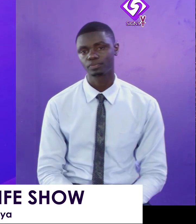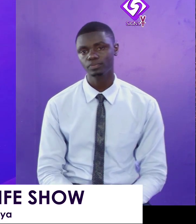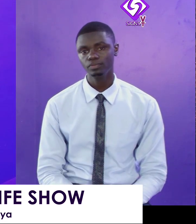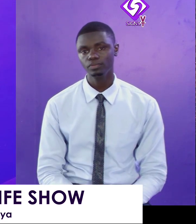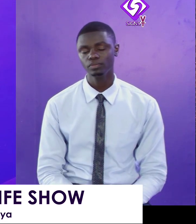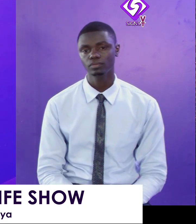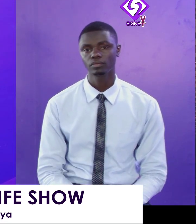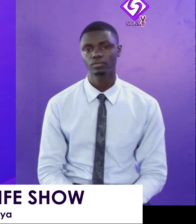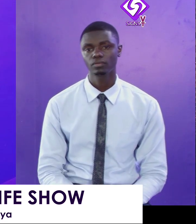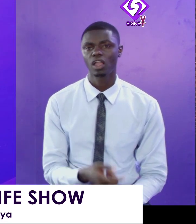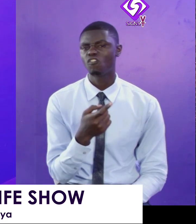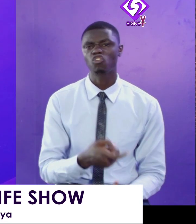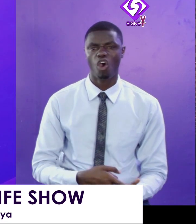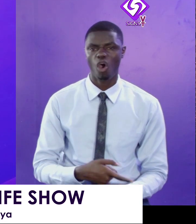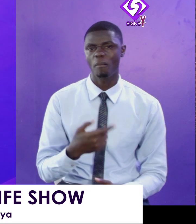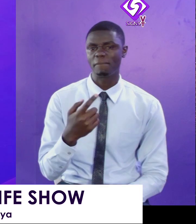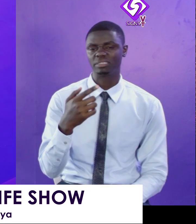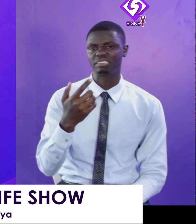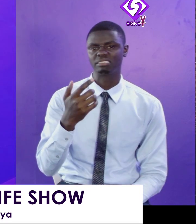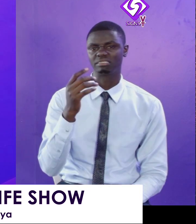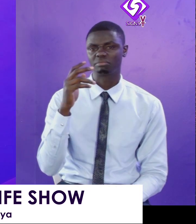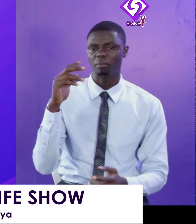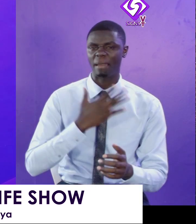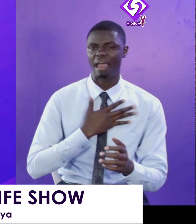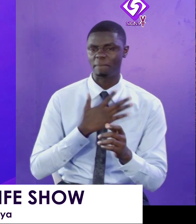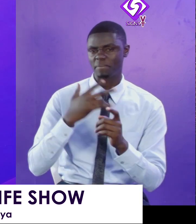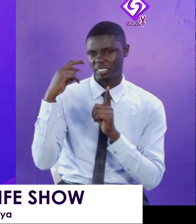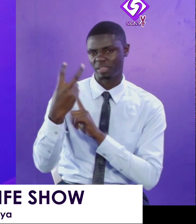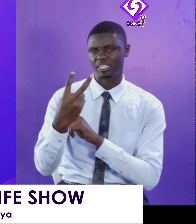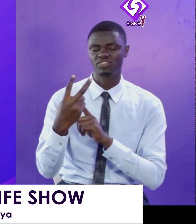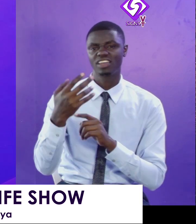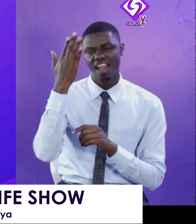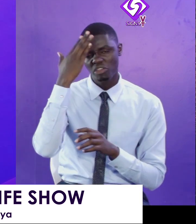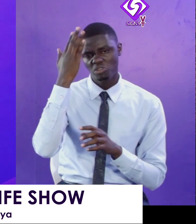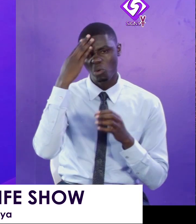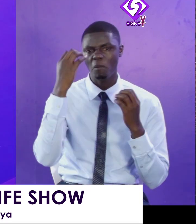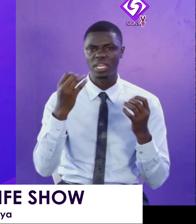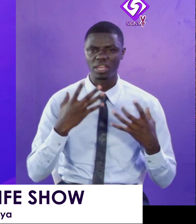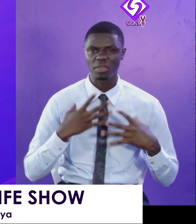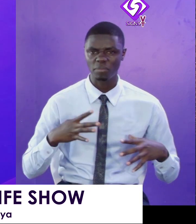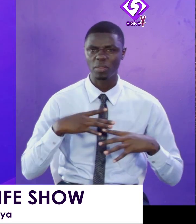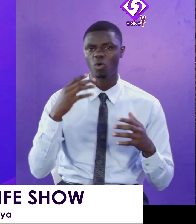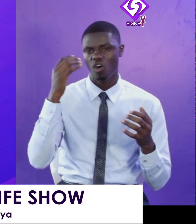from a layman's perspective. That's why I know many of the people giving their views.